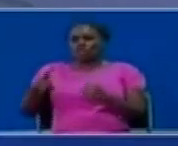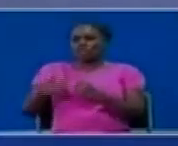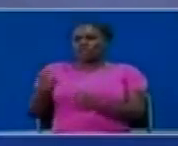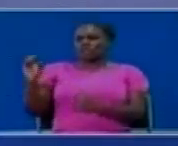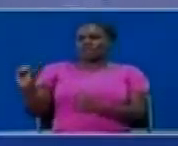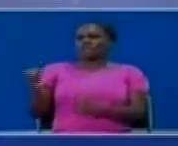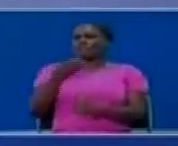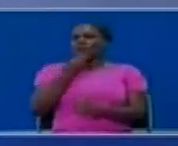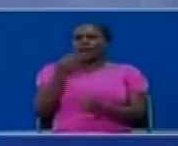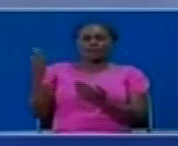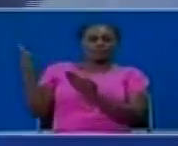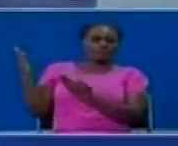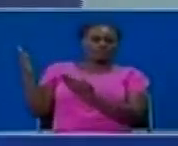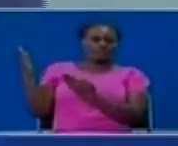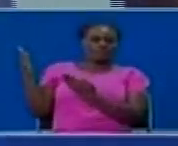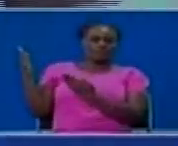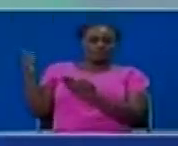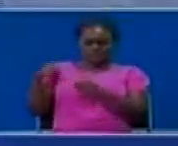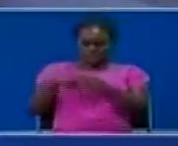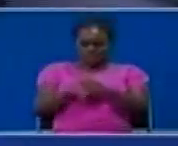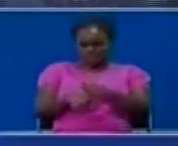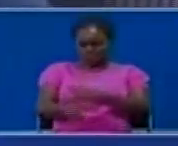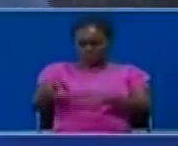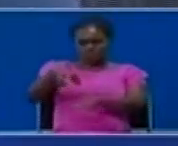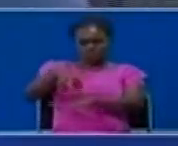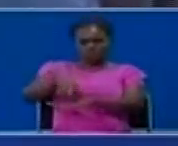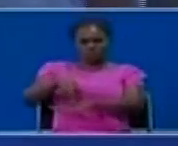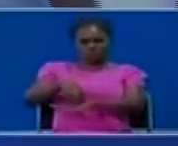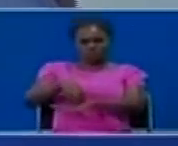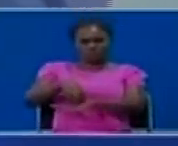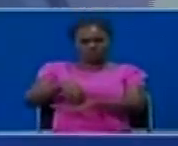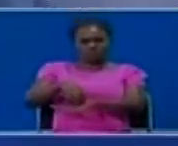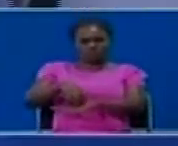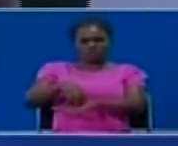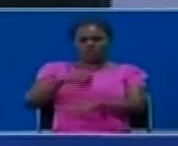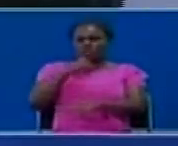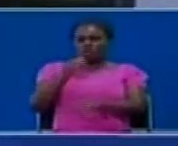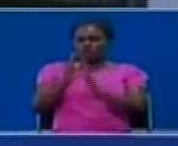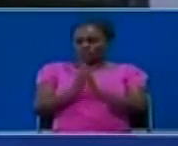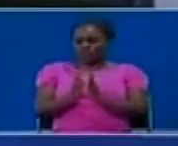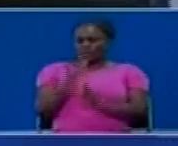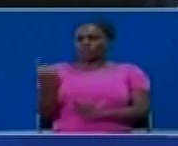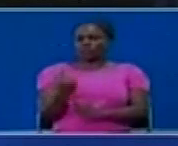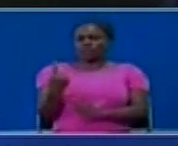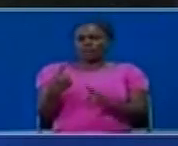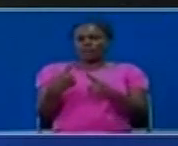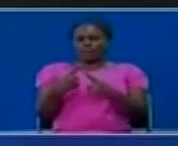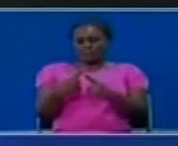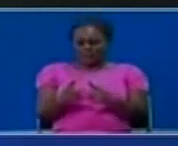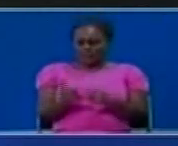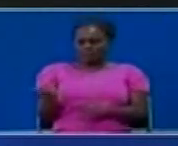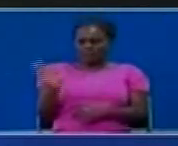Faraj Mubarak. He's just making his way into the holy ground. He's not just coming to attend today's prayers, but